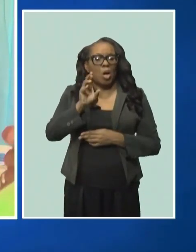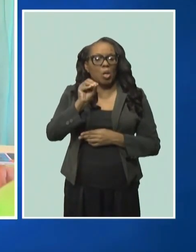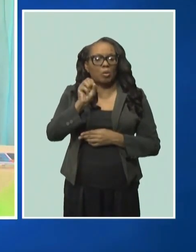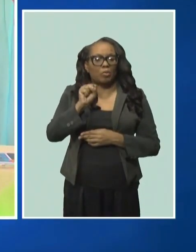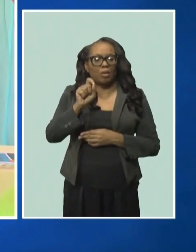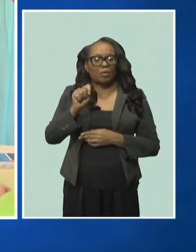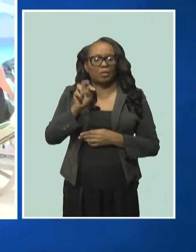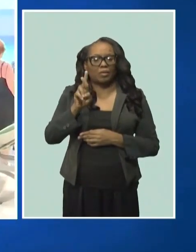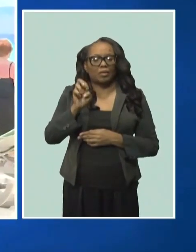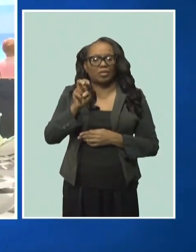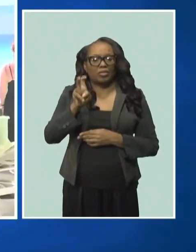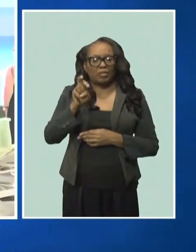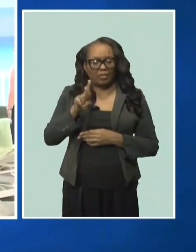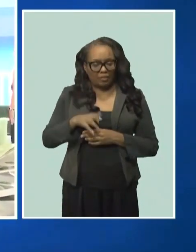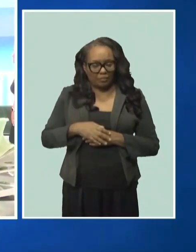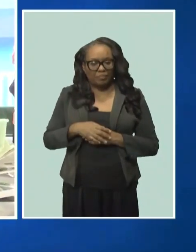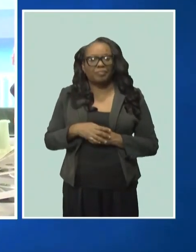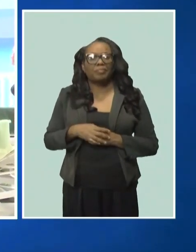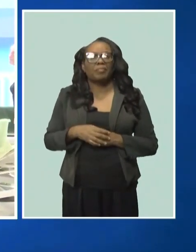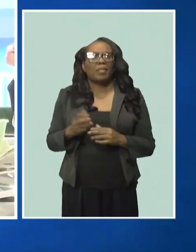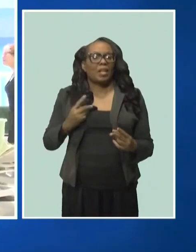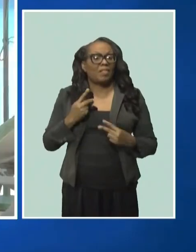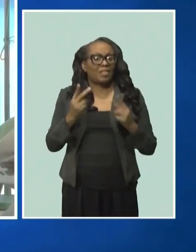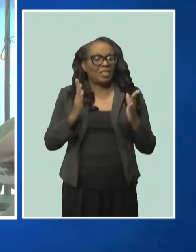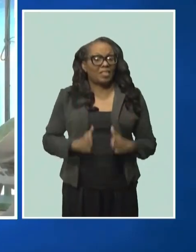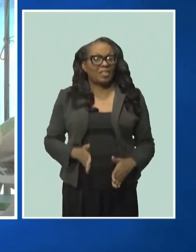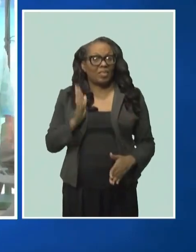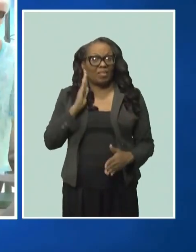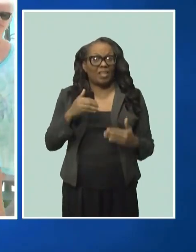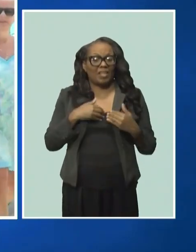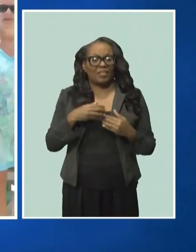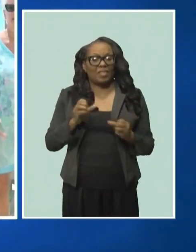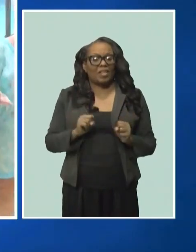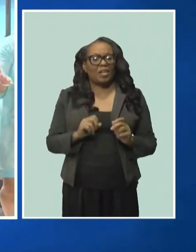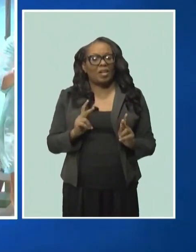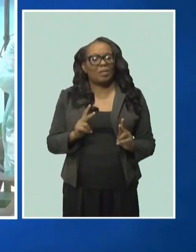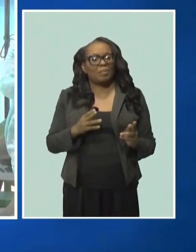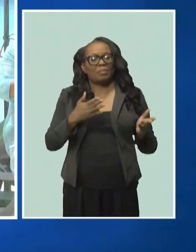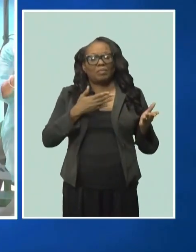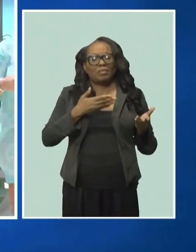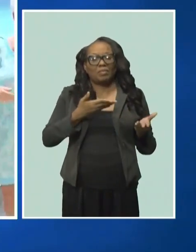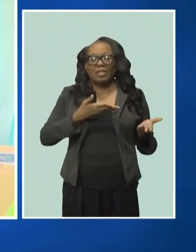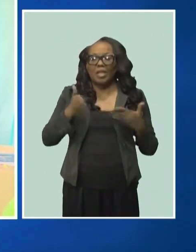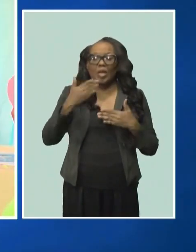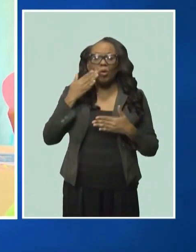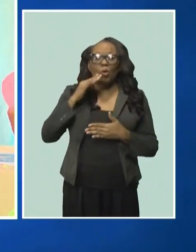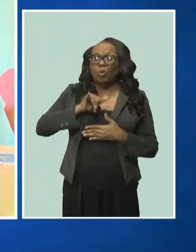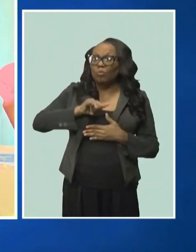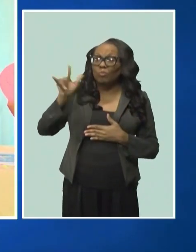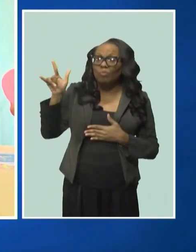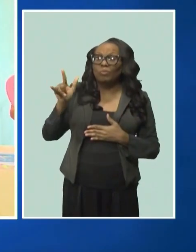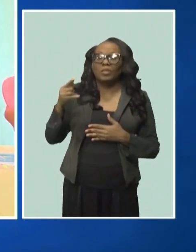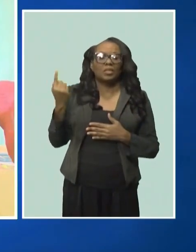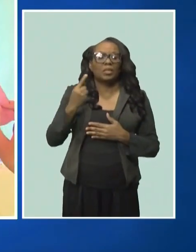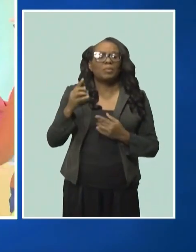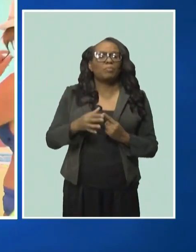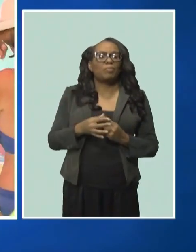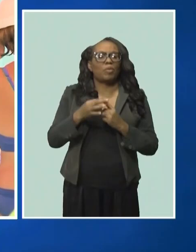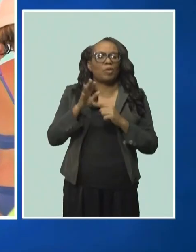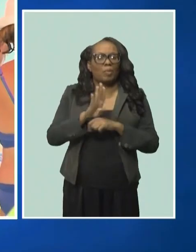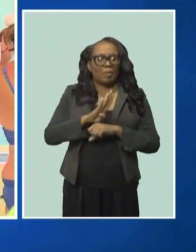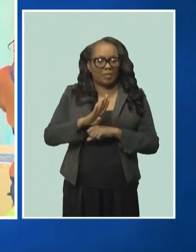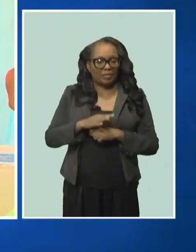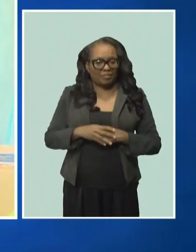Youth Enterprise Officer says visitors will get the opportunity to take home something uniquely Barbadian. We have 3 clients